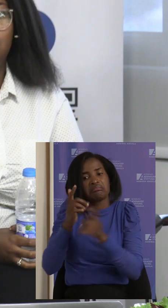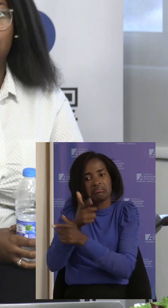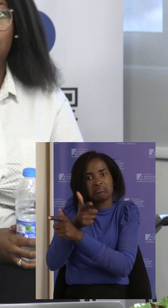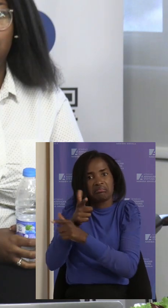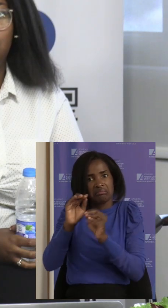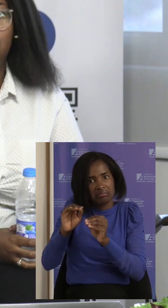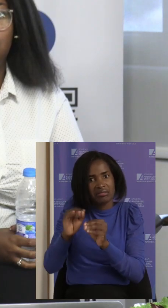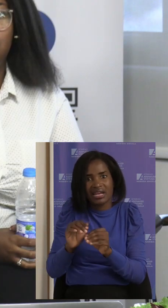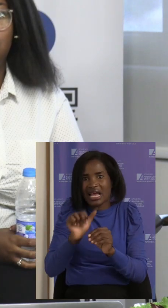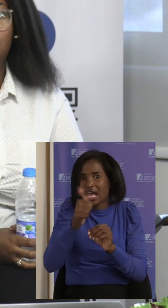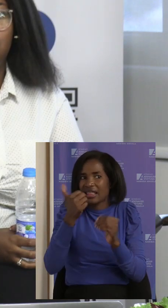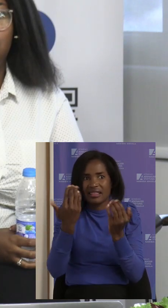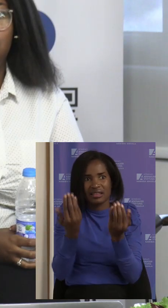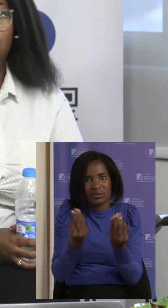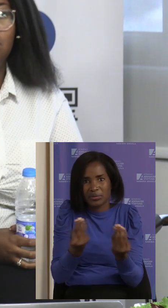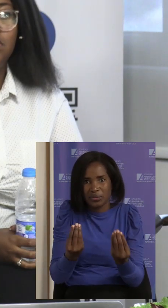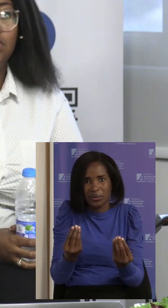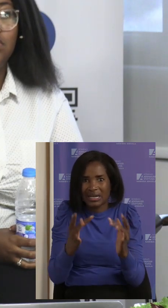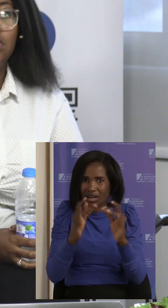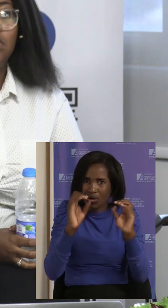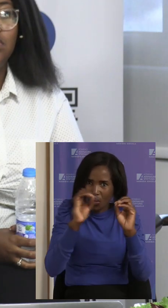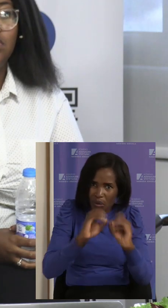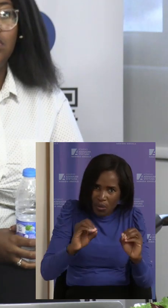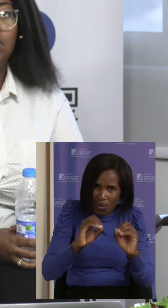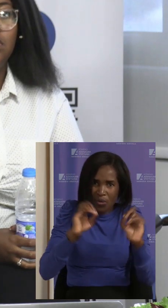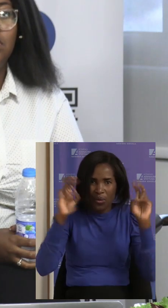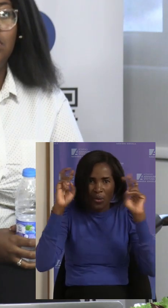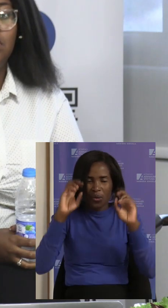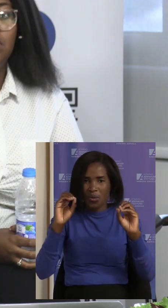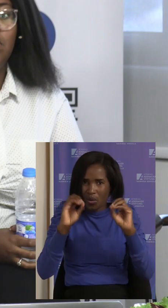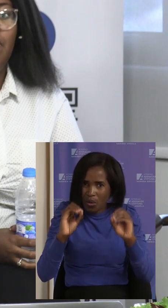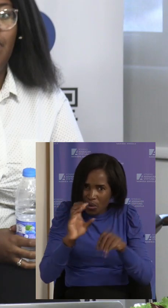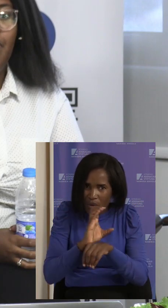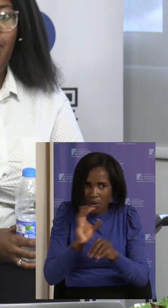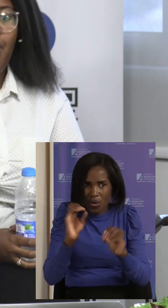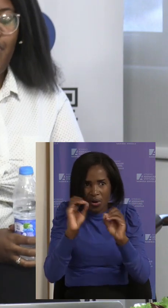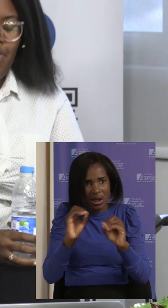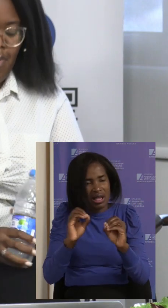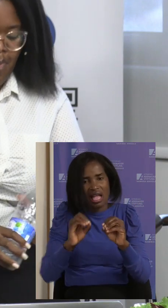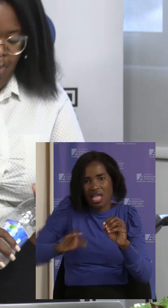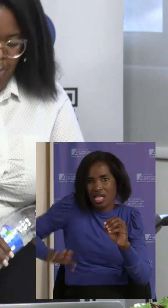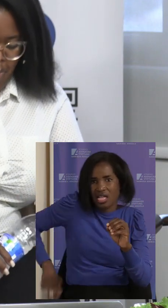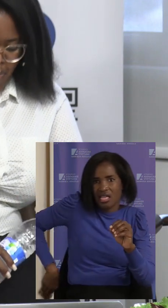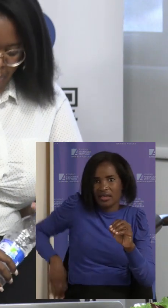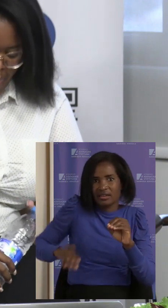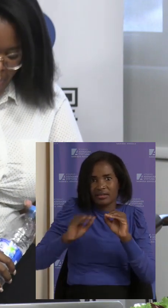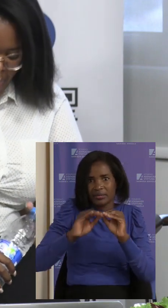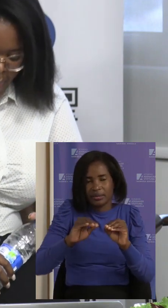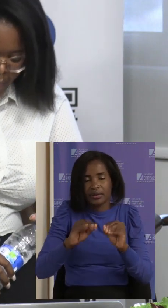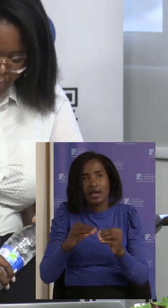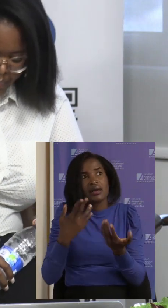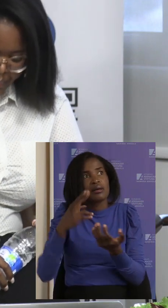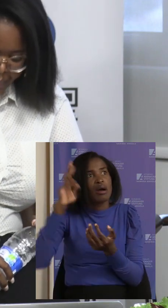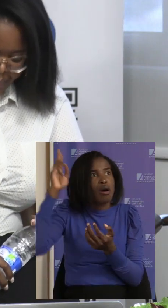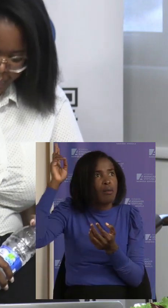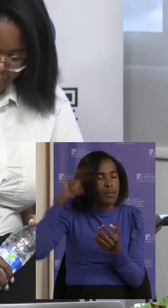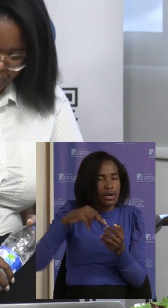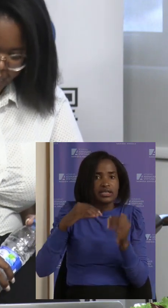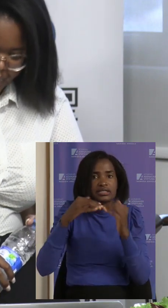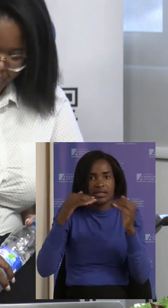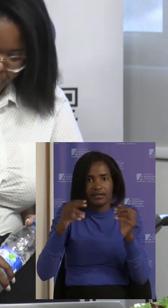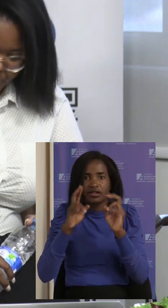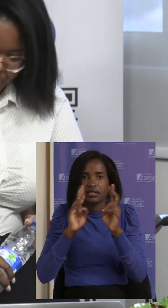the majority of learners could not catch up the way they were supposed to. There were at policy level discussions